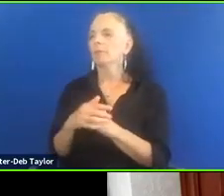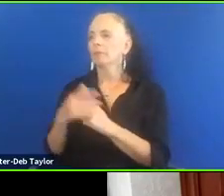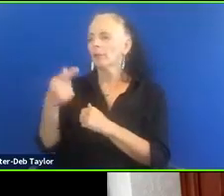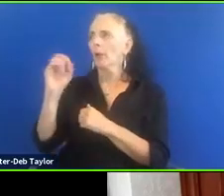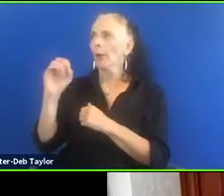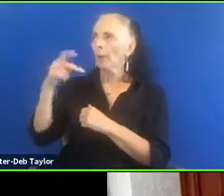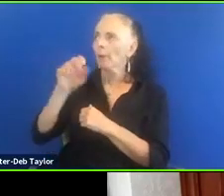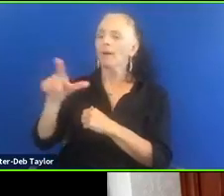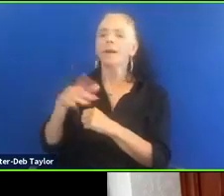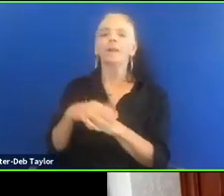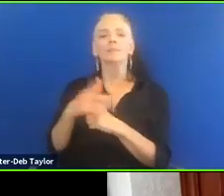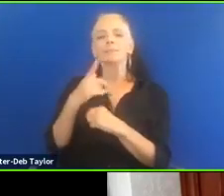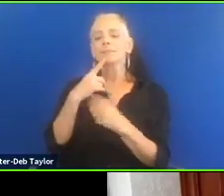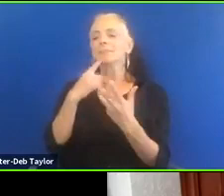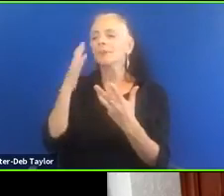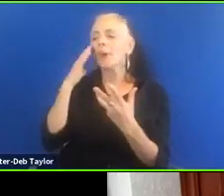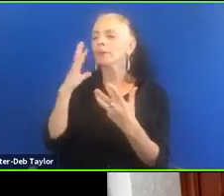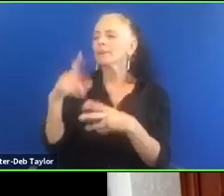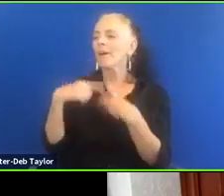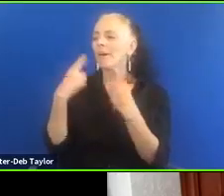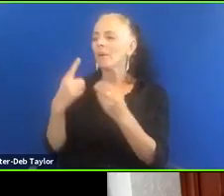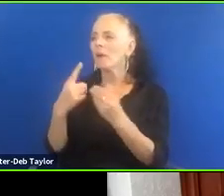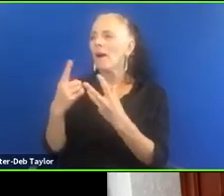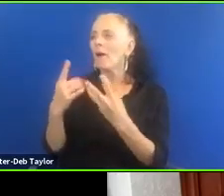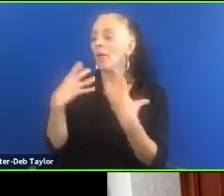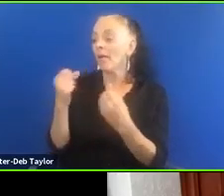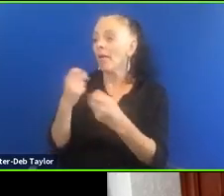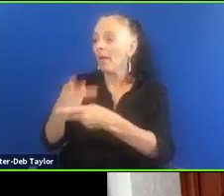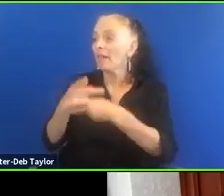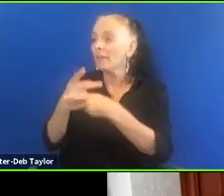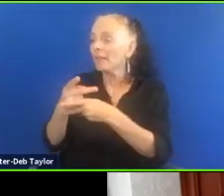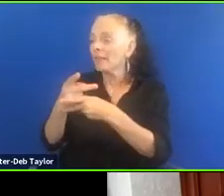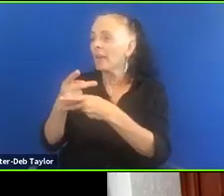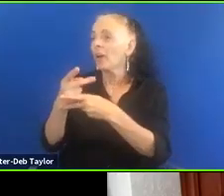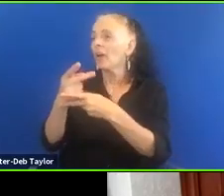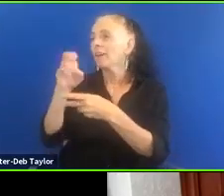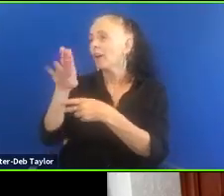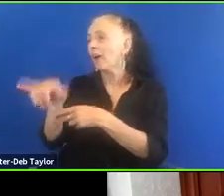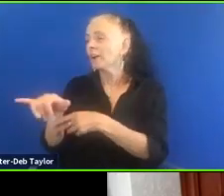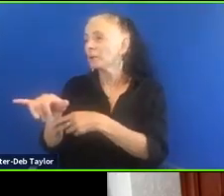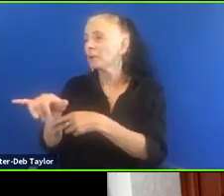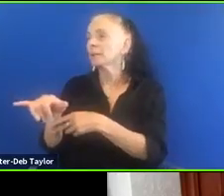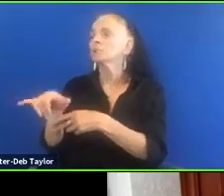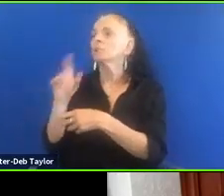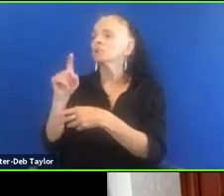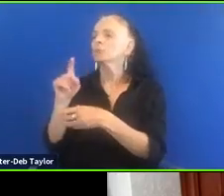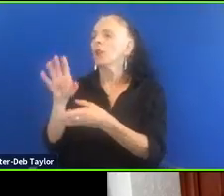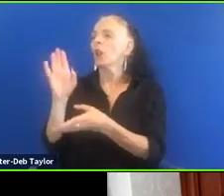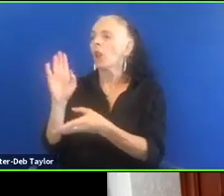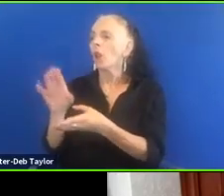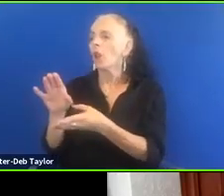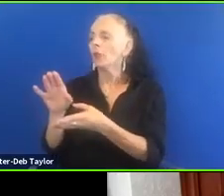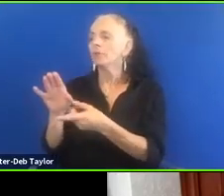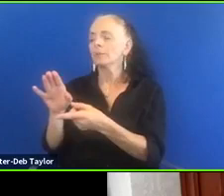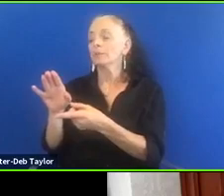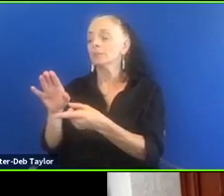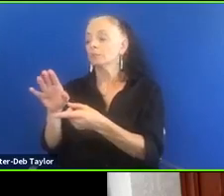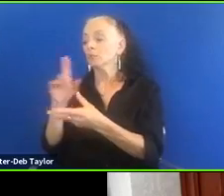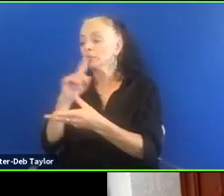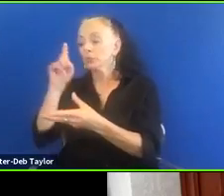low volume, high margin healthcare economy, rather than the high volume of meeting people's needs with